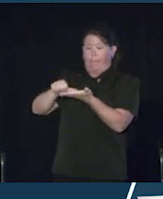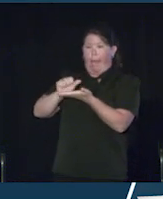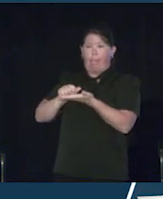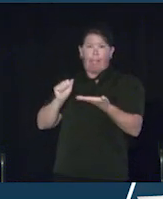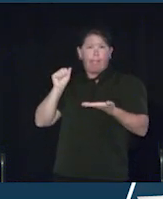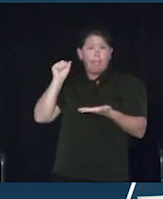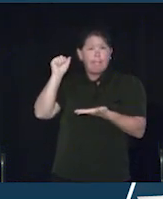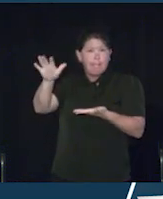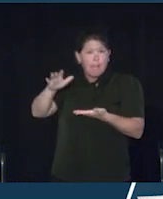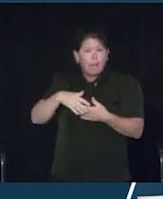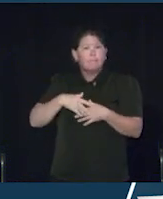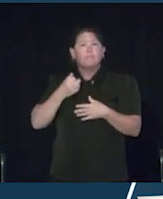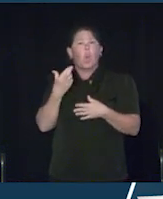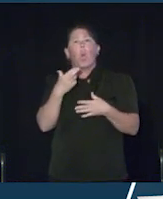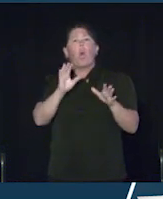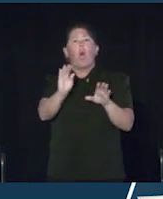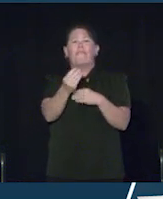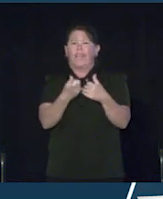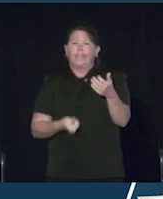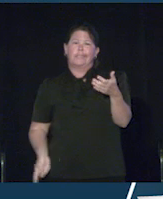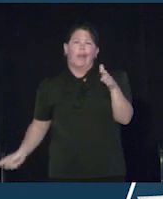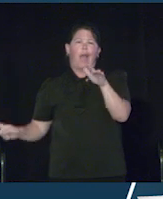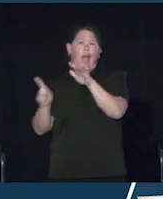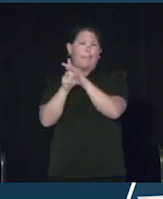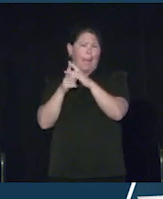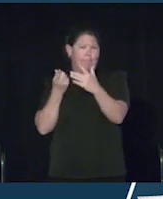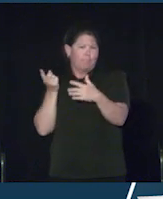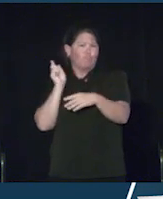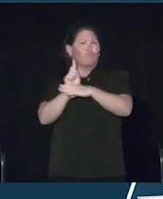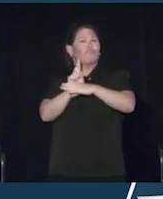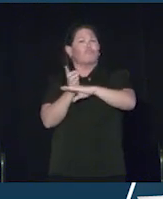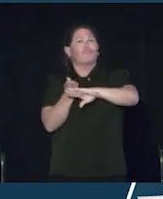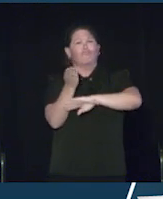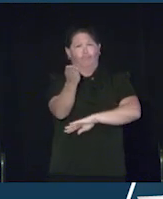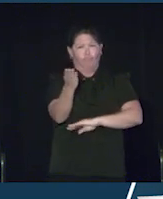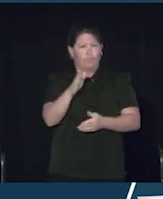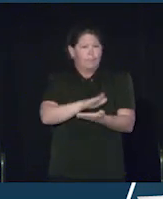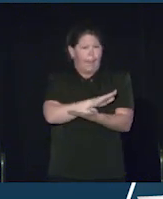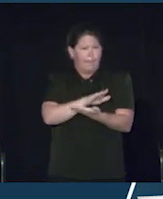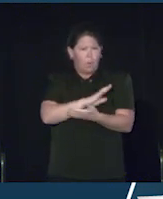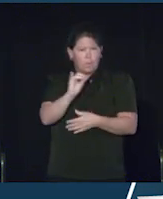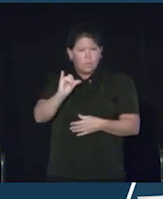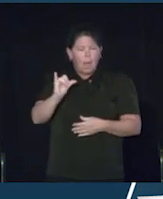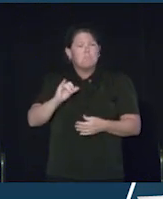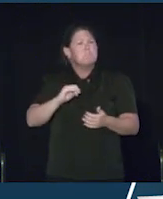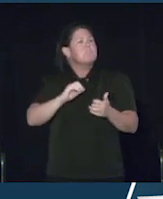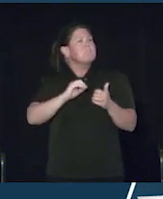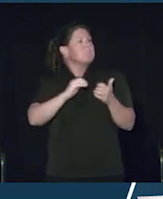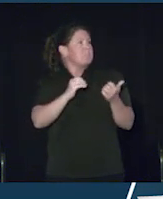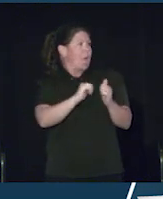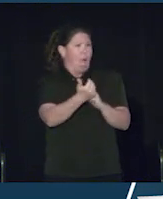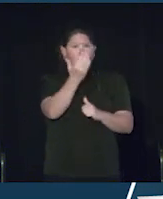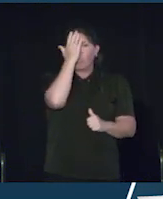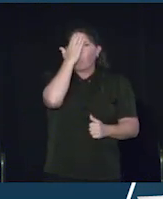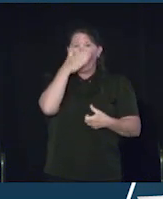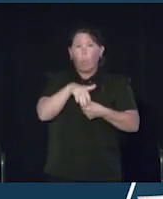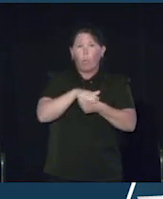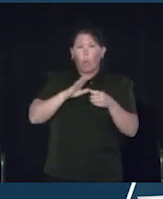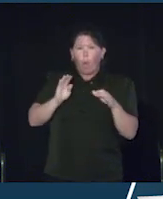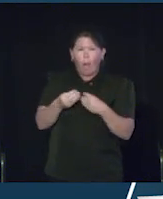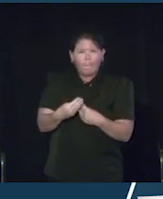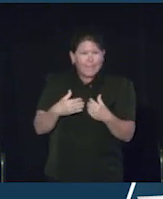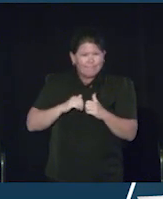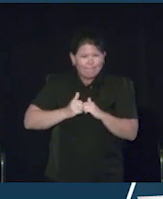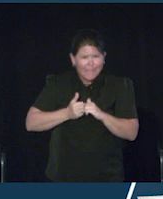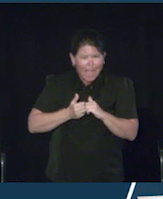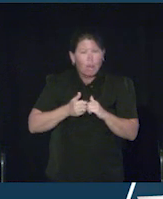of our APD offices. To find the local office near you, you may visit our